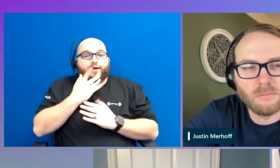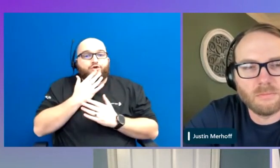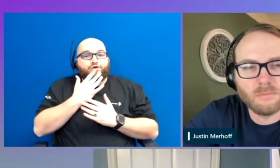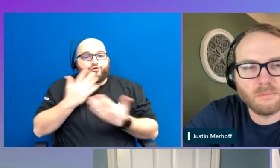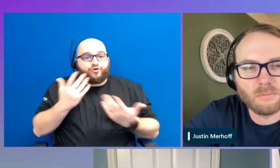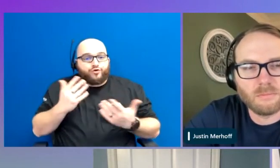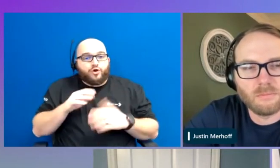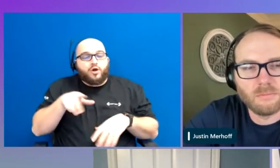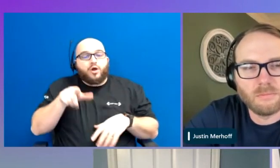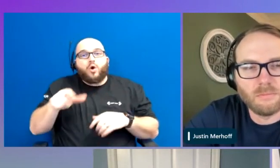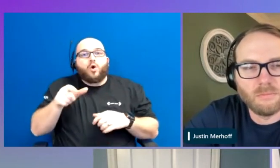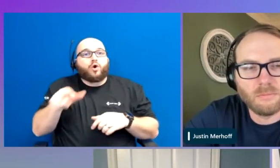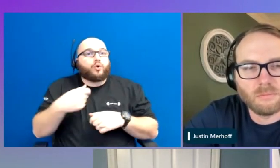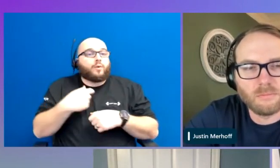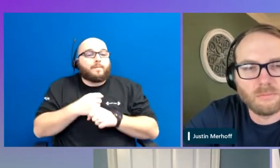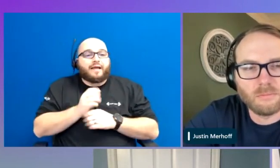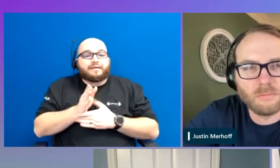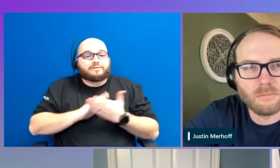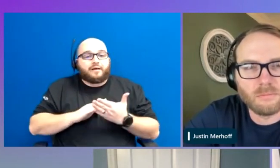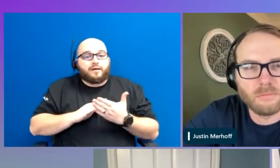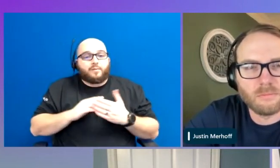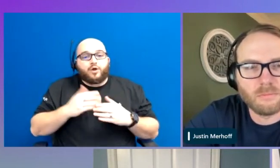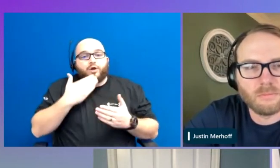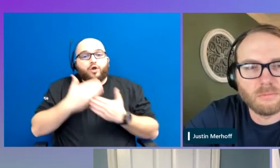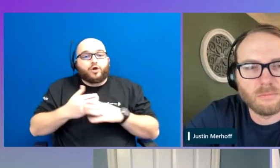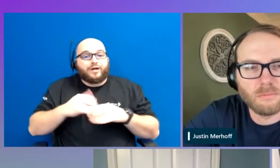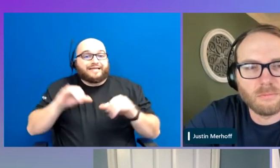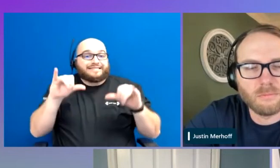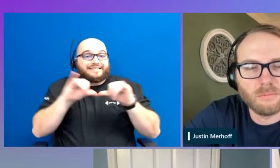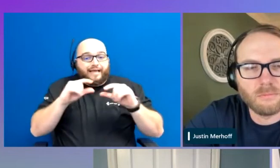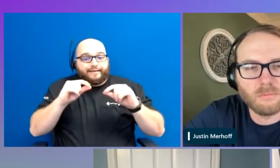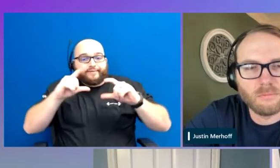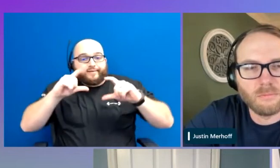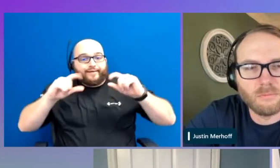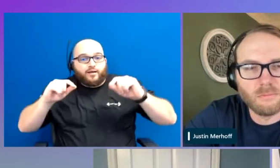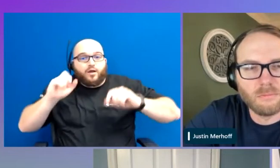add dynamic sizing or text features.